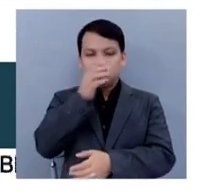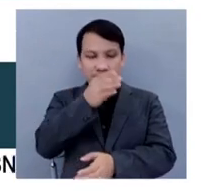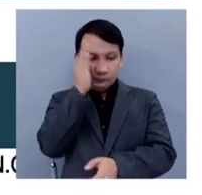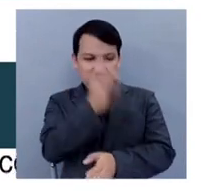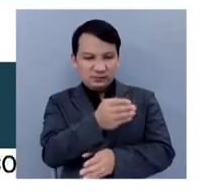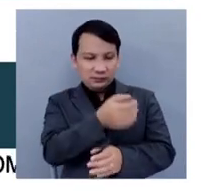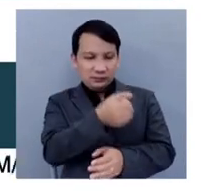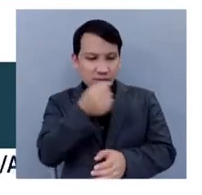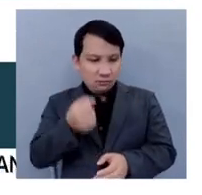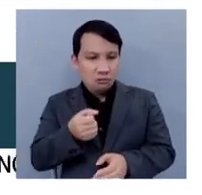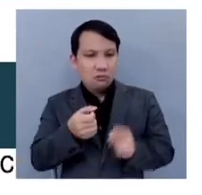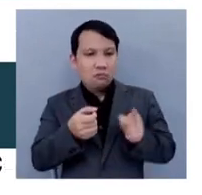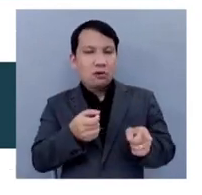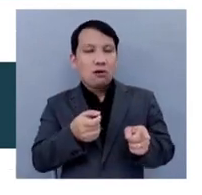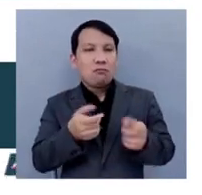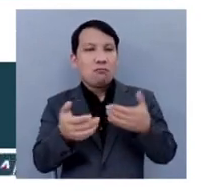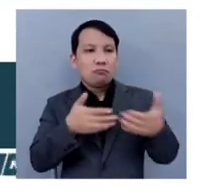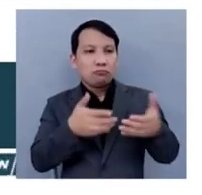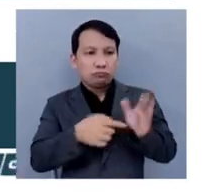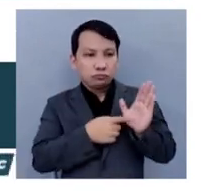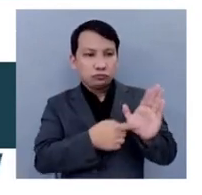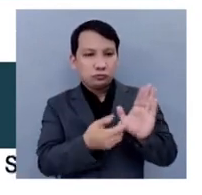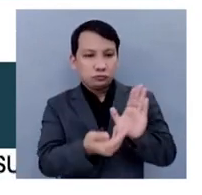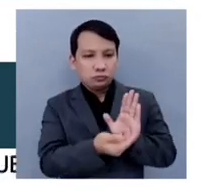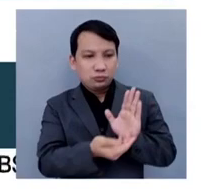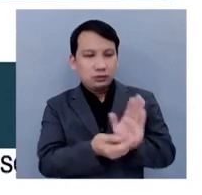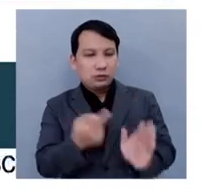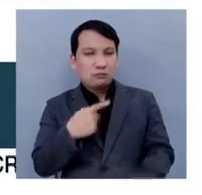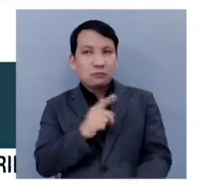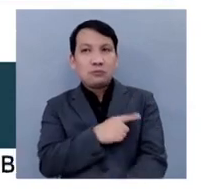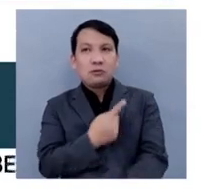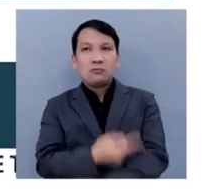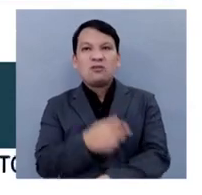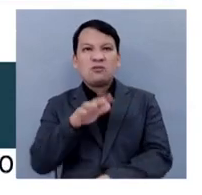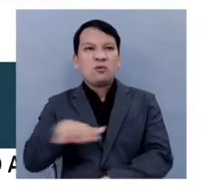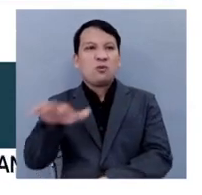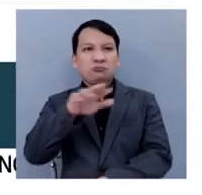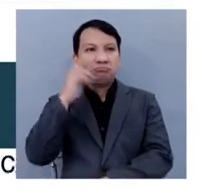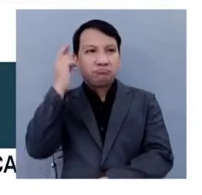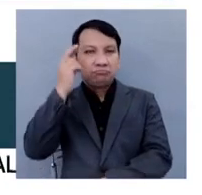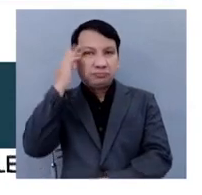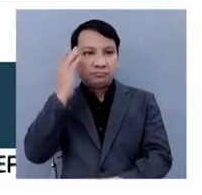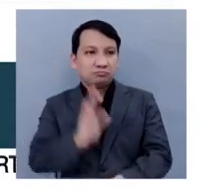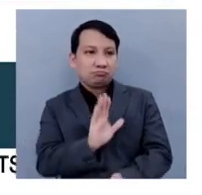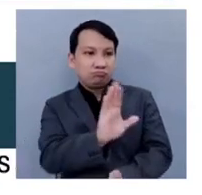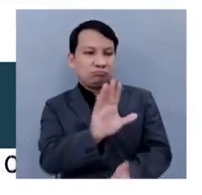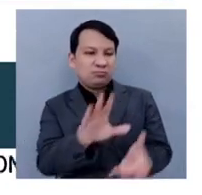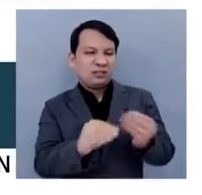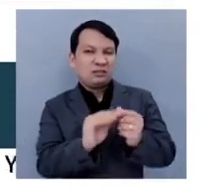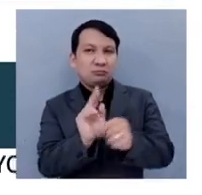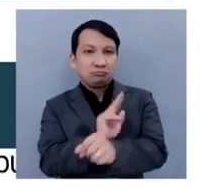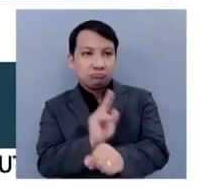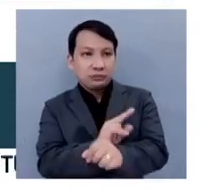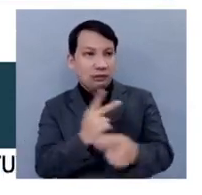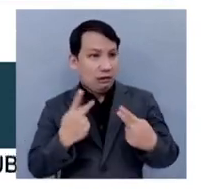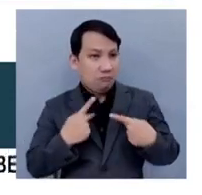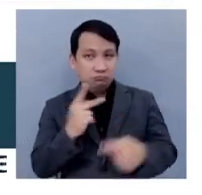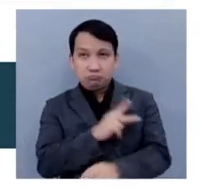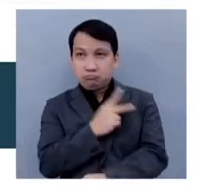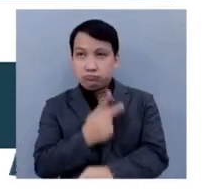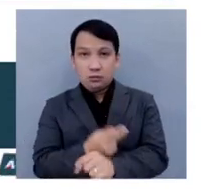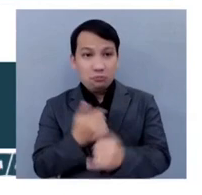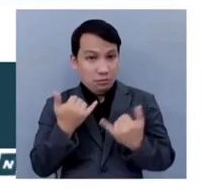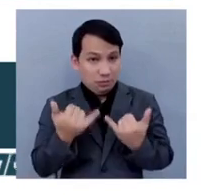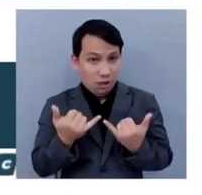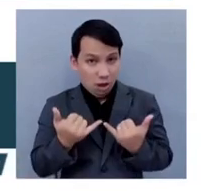there, which indicates the power that they still have. Now, all the more reason for them to use that power now that it's the